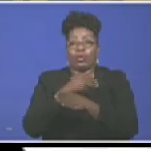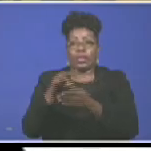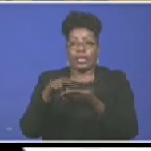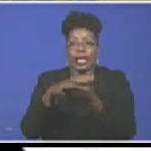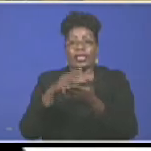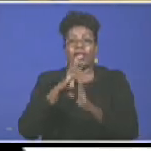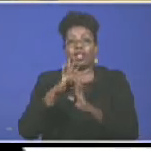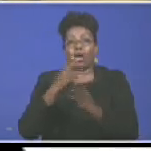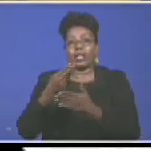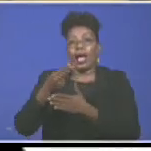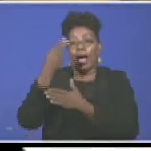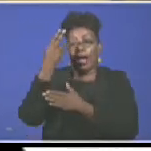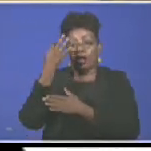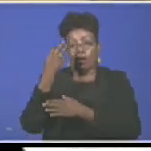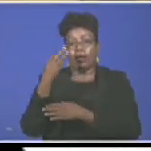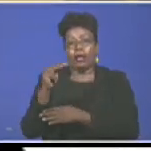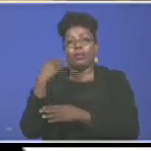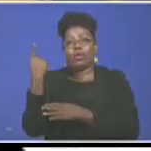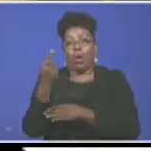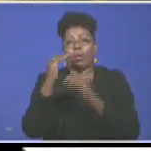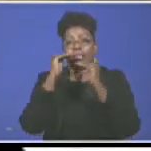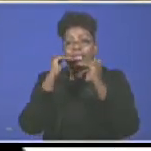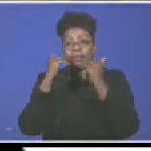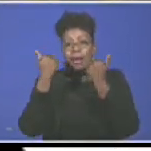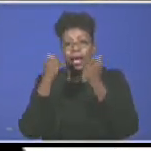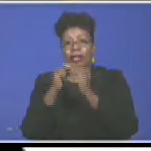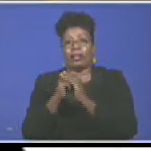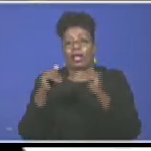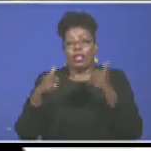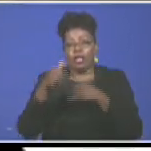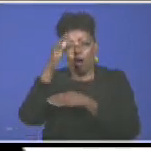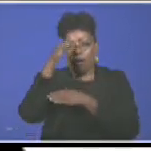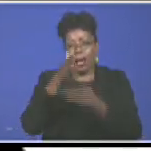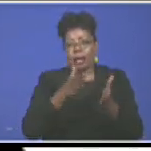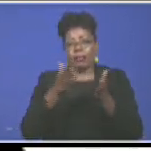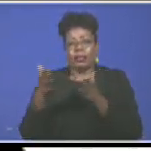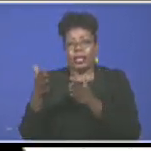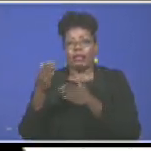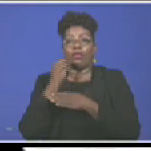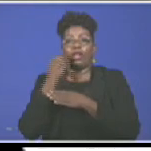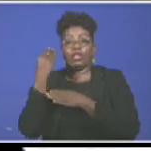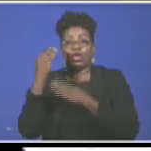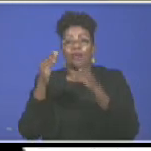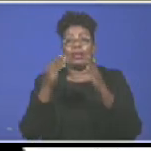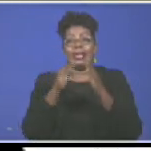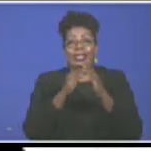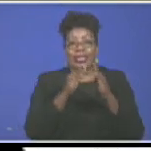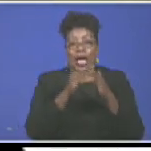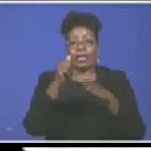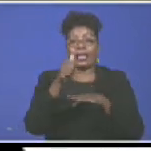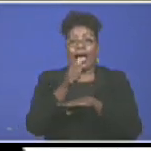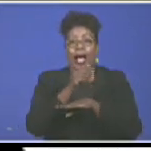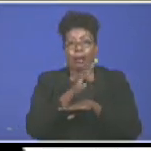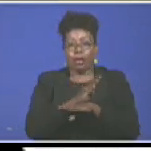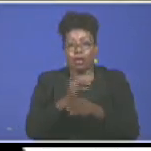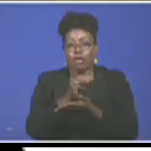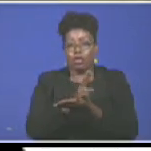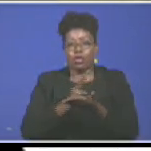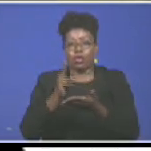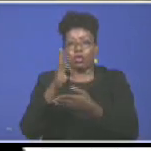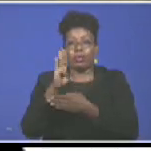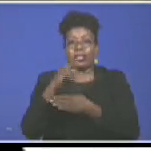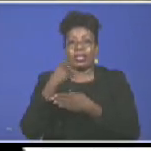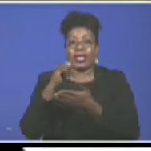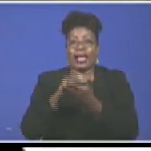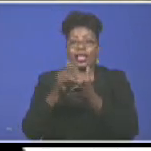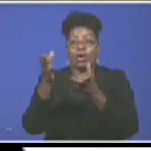Ratanyon, who they say always had a smile. With the young man's funeral planned for his hometown in Abaco, University of the Bahamas officials